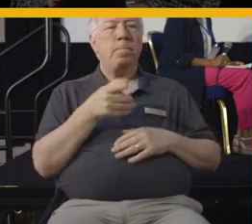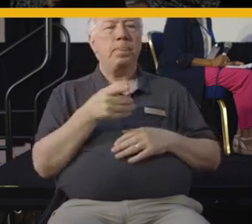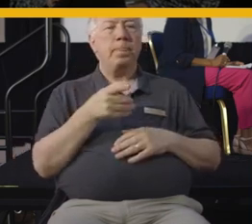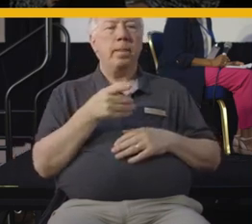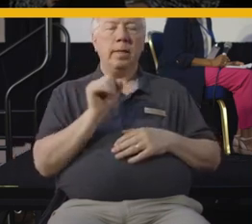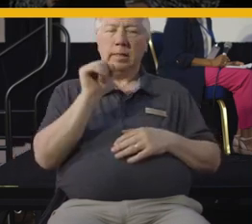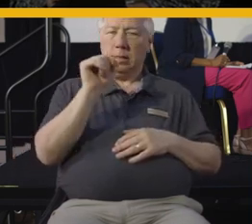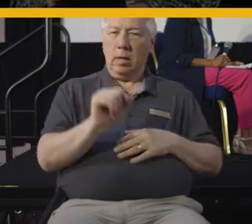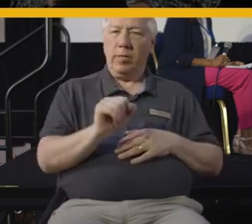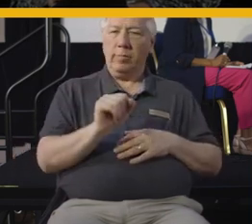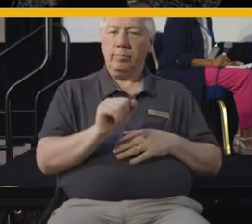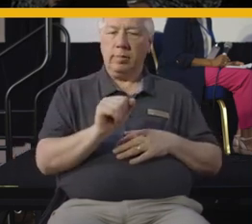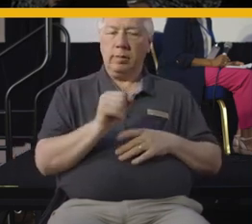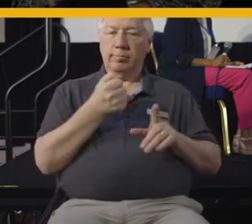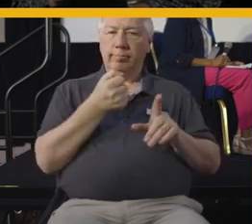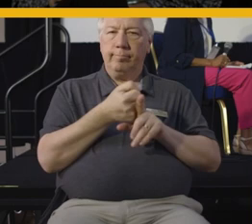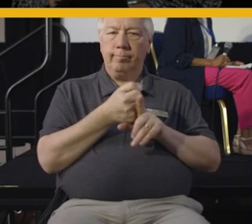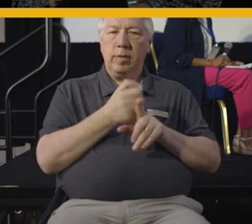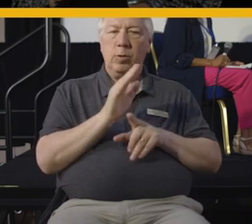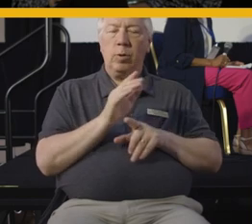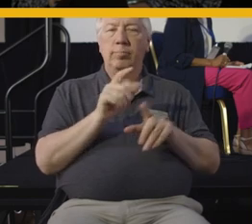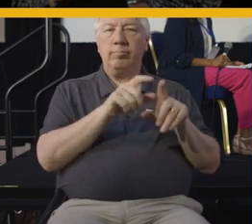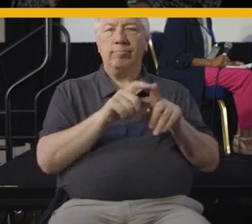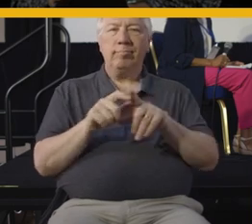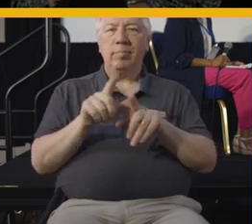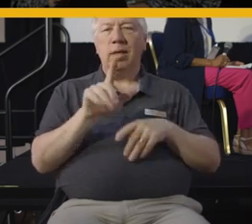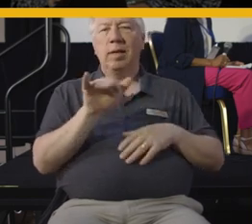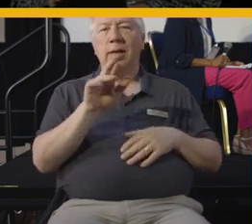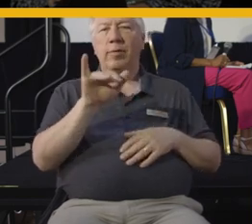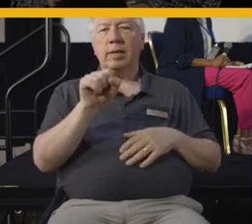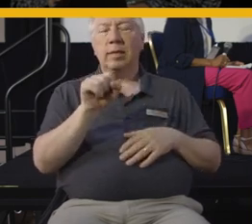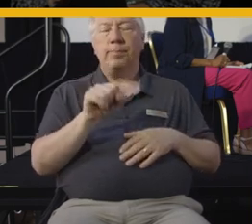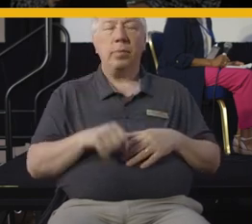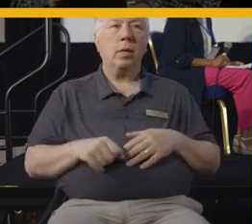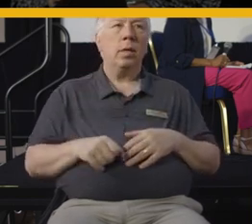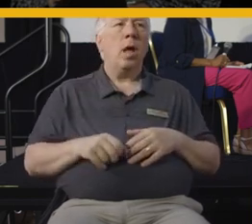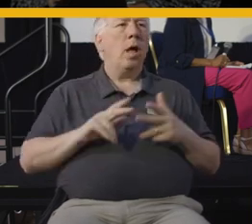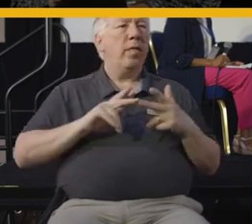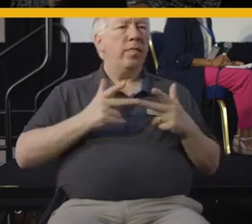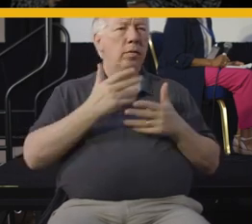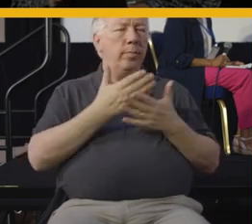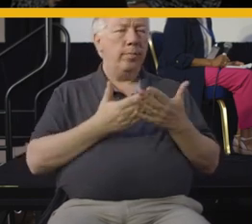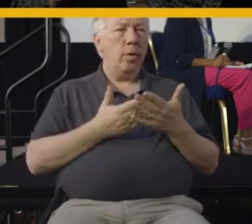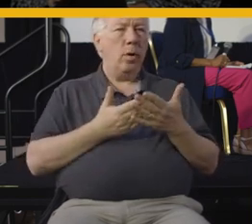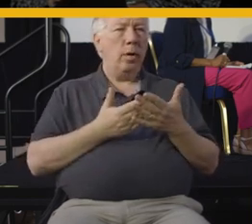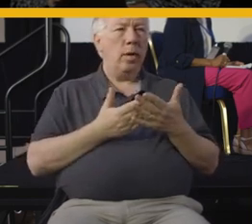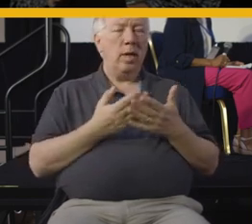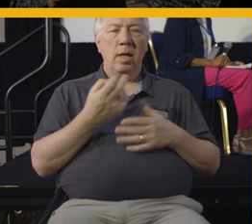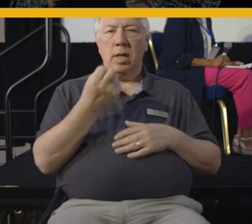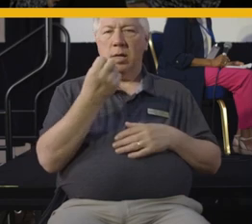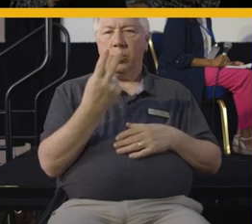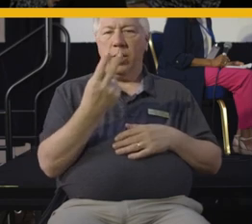why being Southern has an impact on your lyrics. And then there was a third leg, which is a